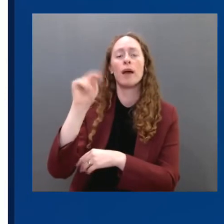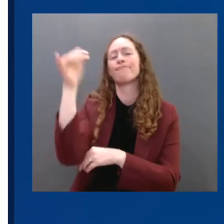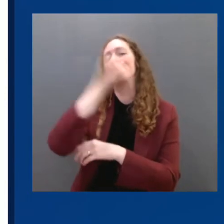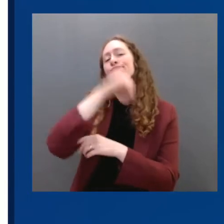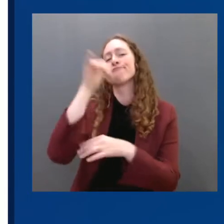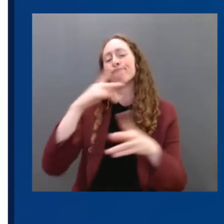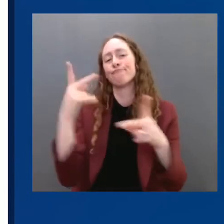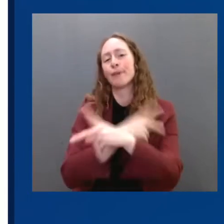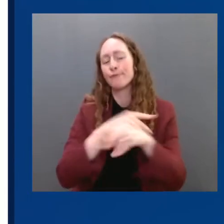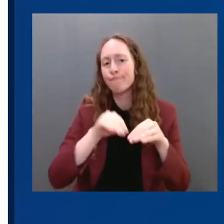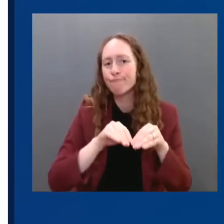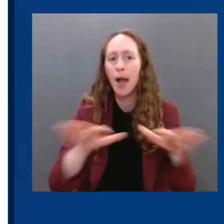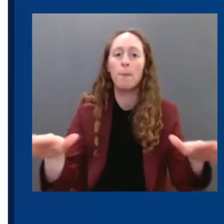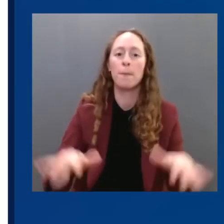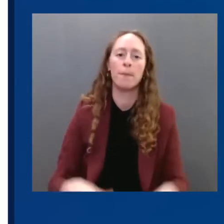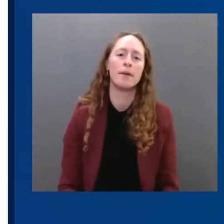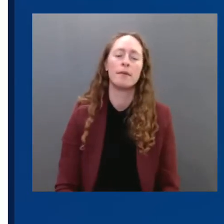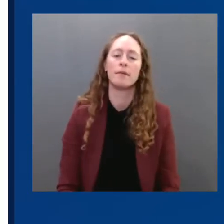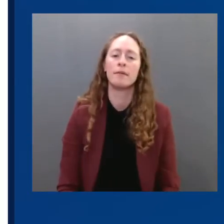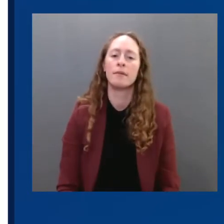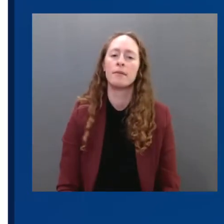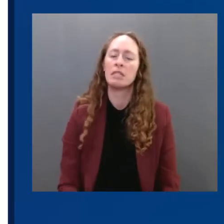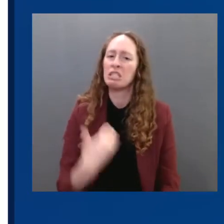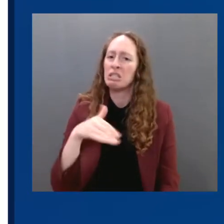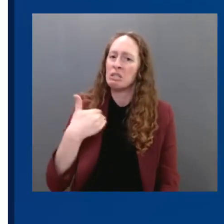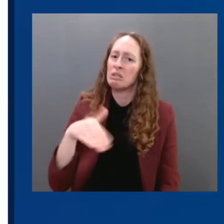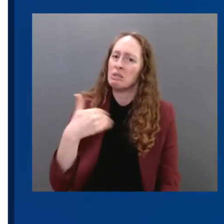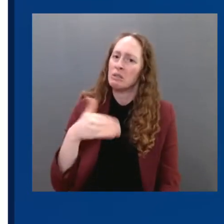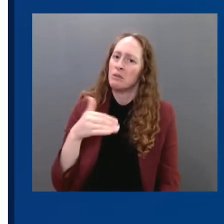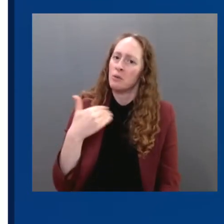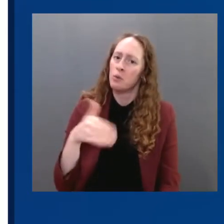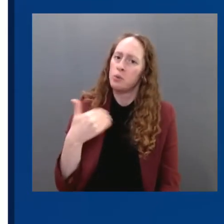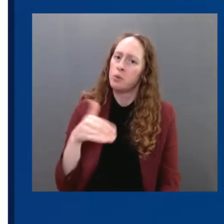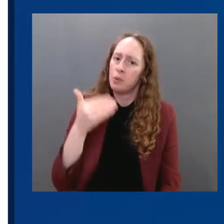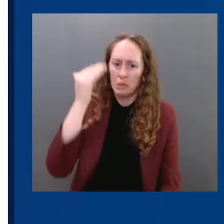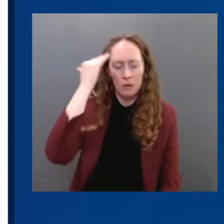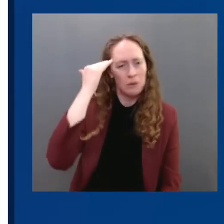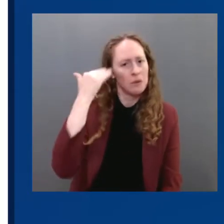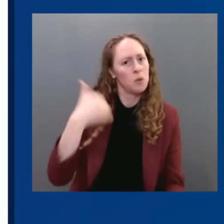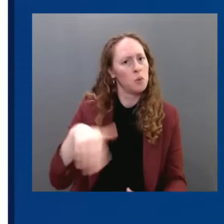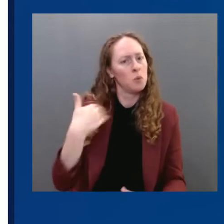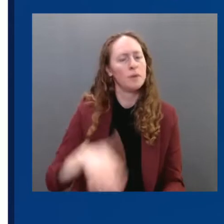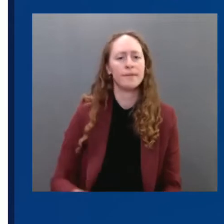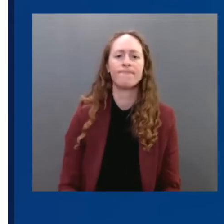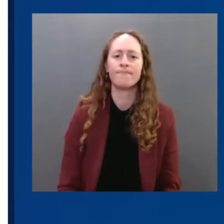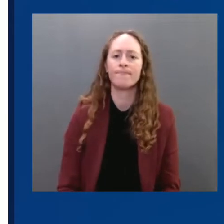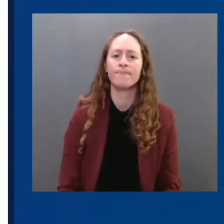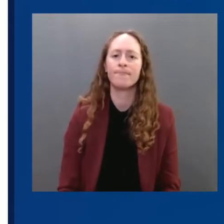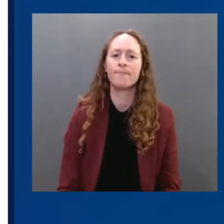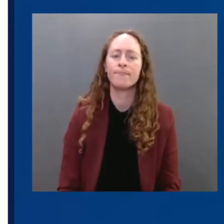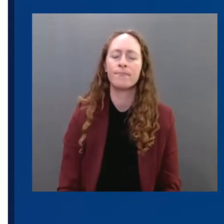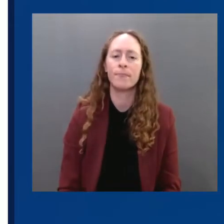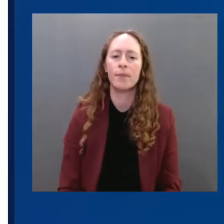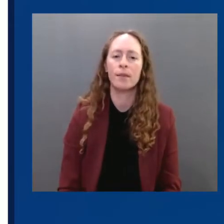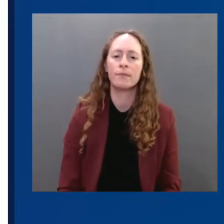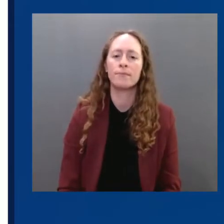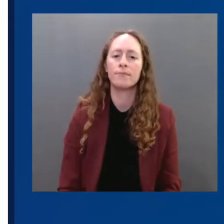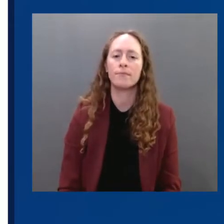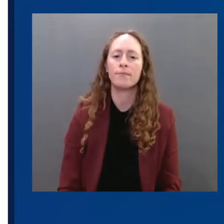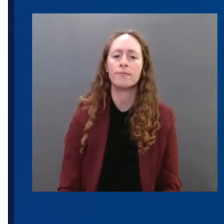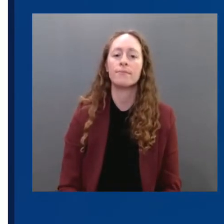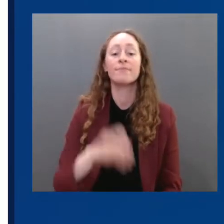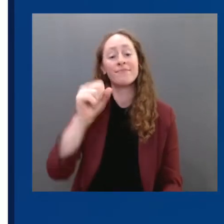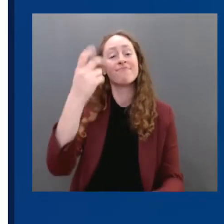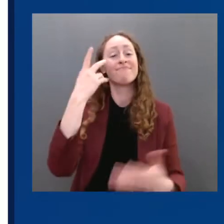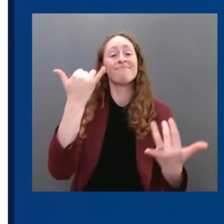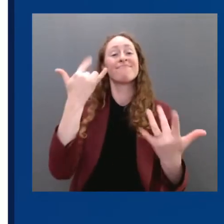Next slide. Because as you see here on this family tree, of SARS-CoV-2, which shows